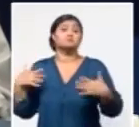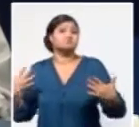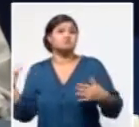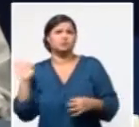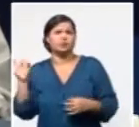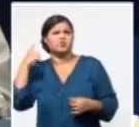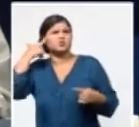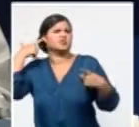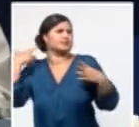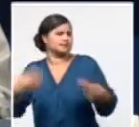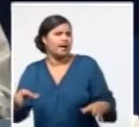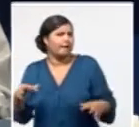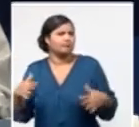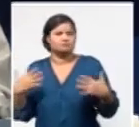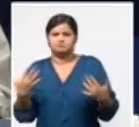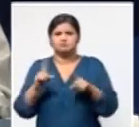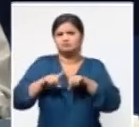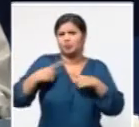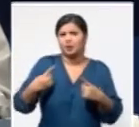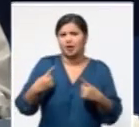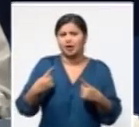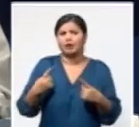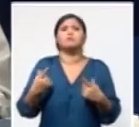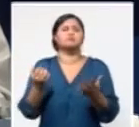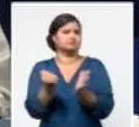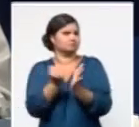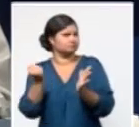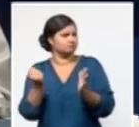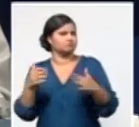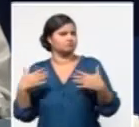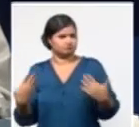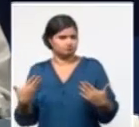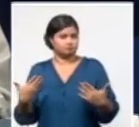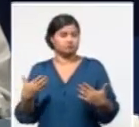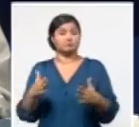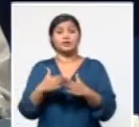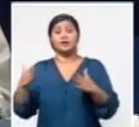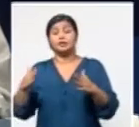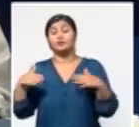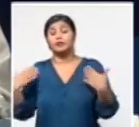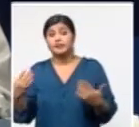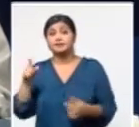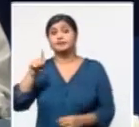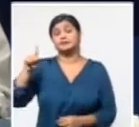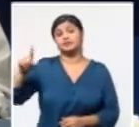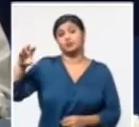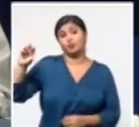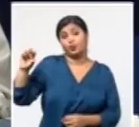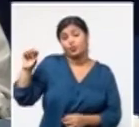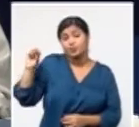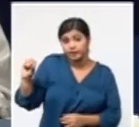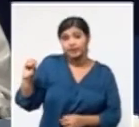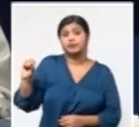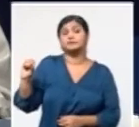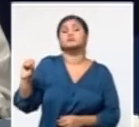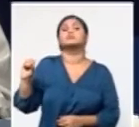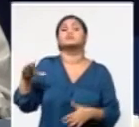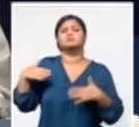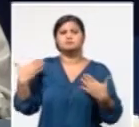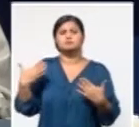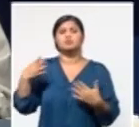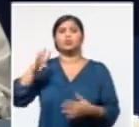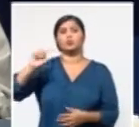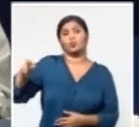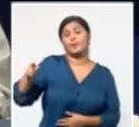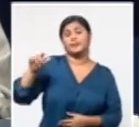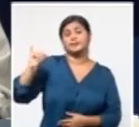be determined, and we now accumulate 110 patients during all the pandemic whose source of infection has not been